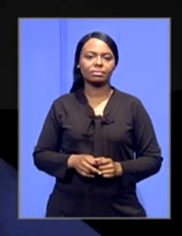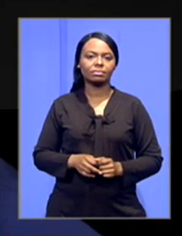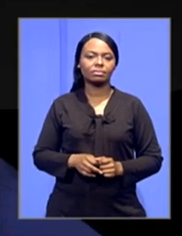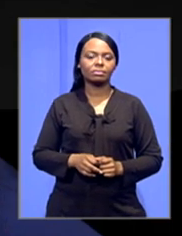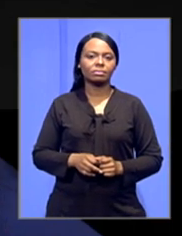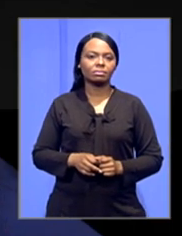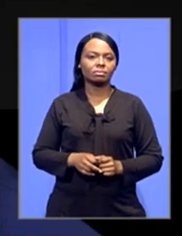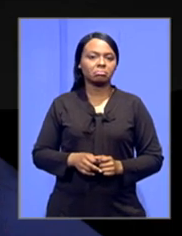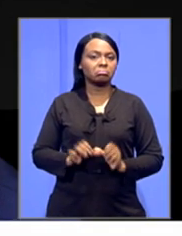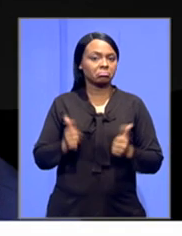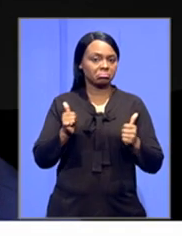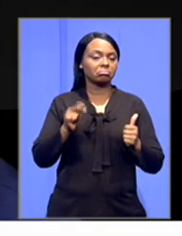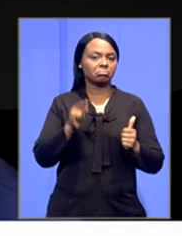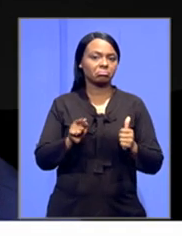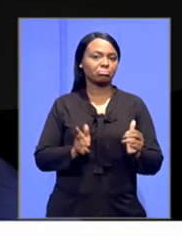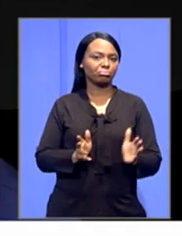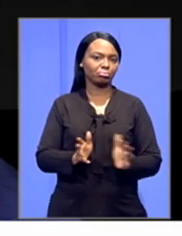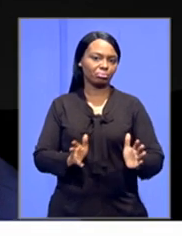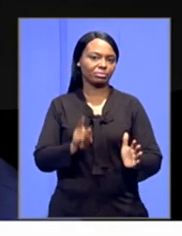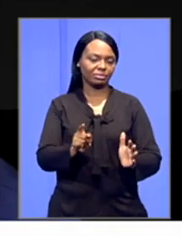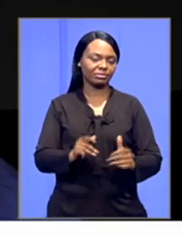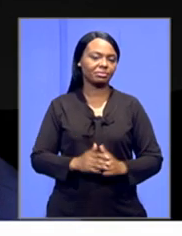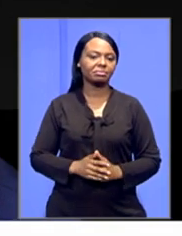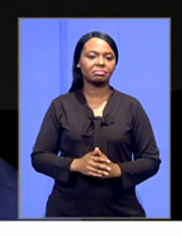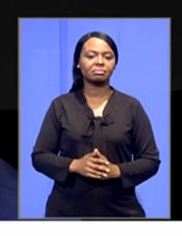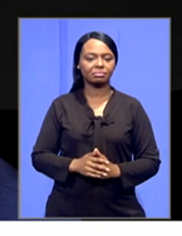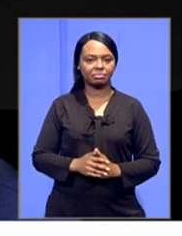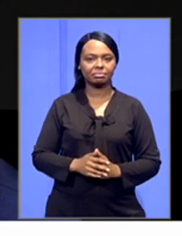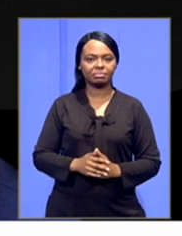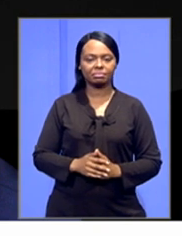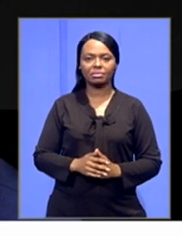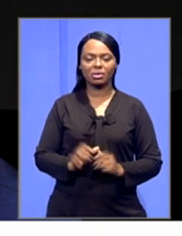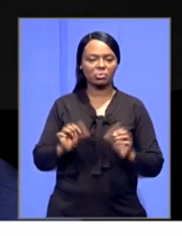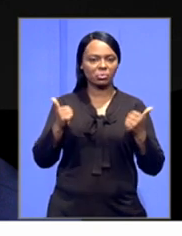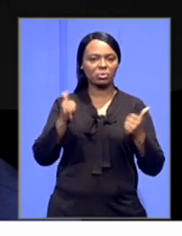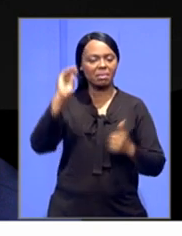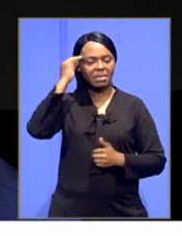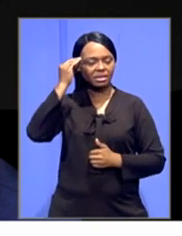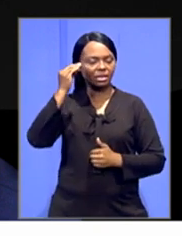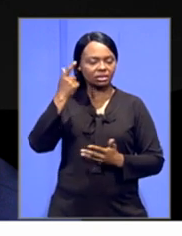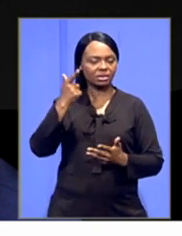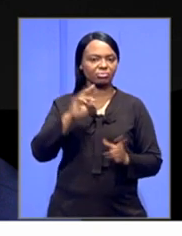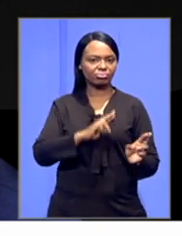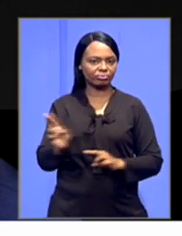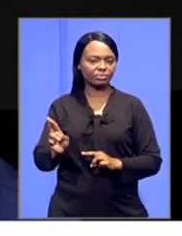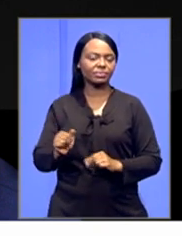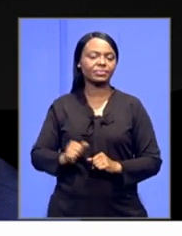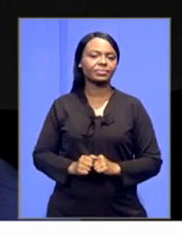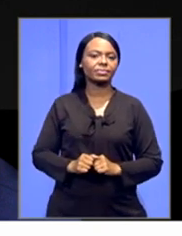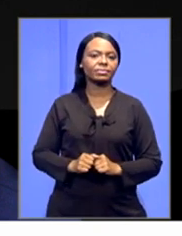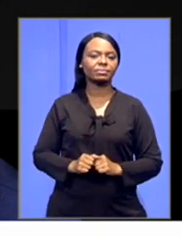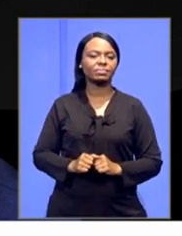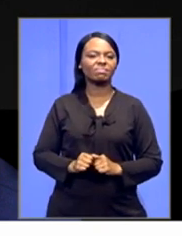We had a good performance. I saw a good game. I saw a good mentality. The only